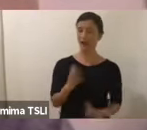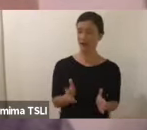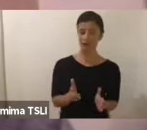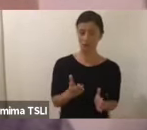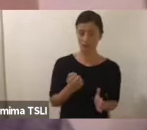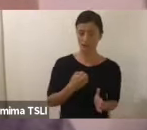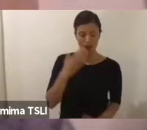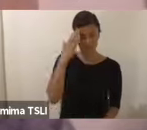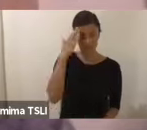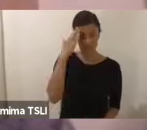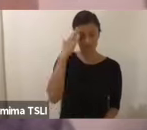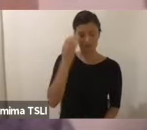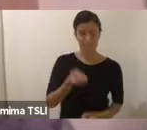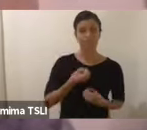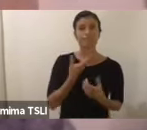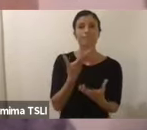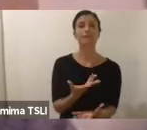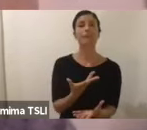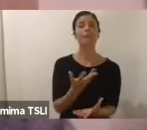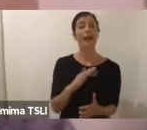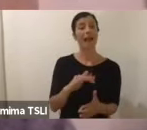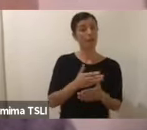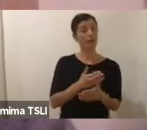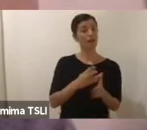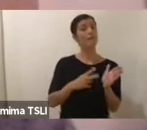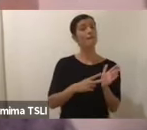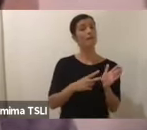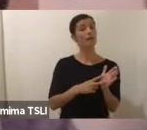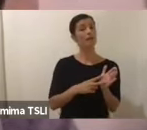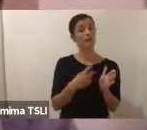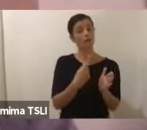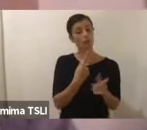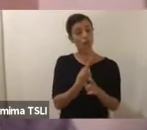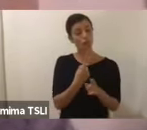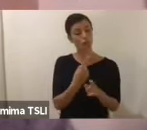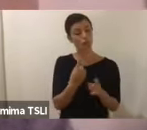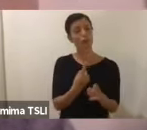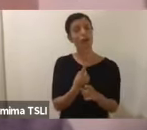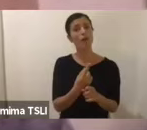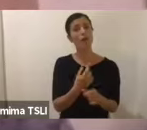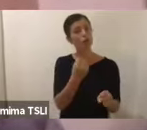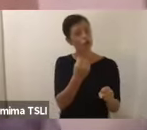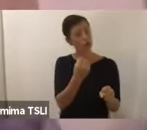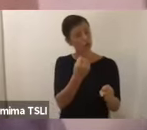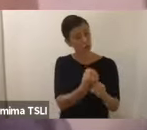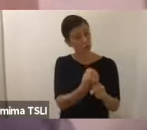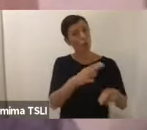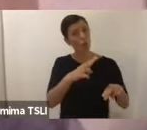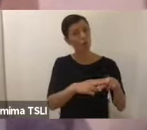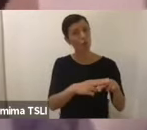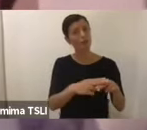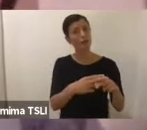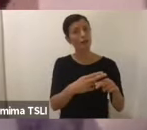bimla sara you you talked about the death of george floyd and the death of many other black men in america